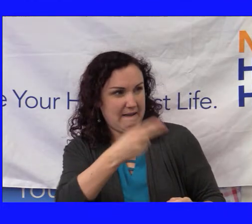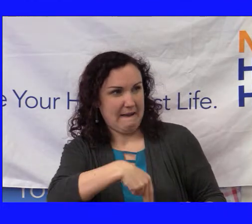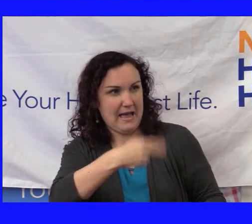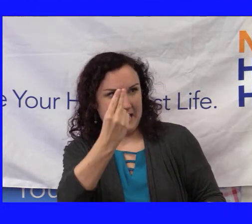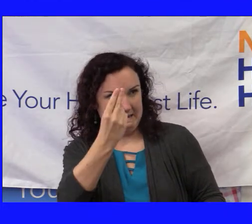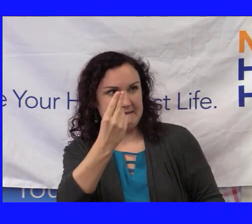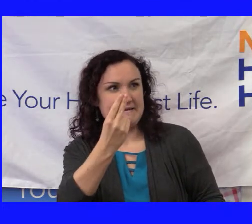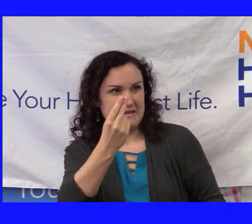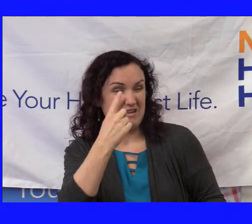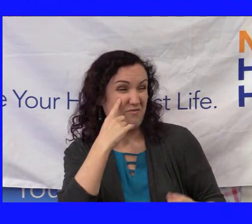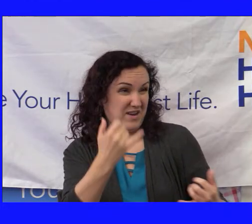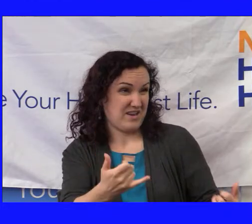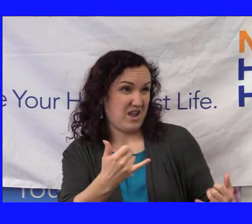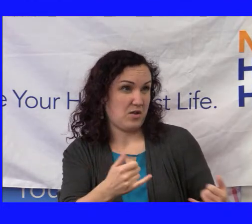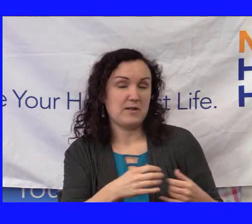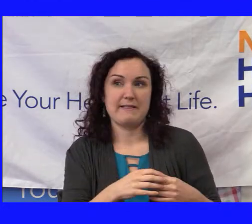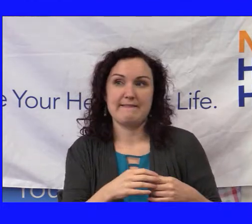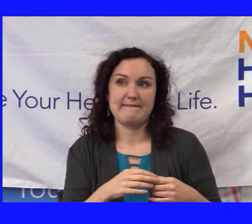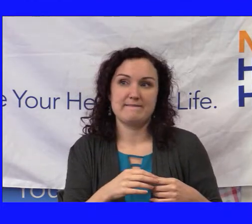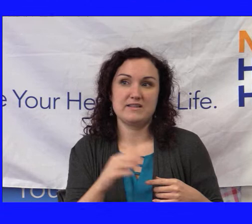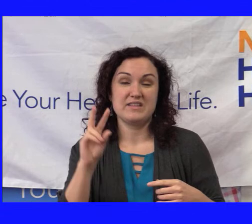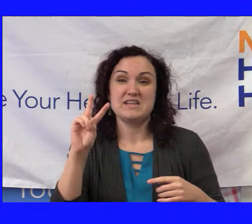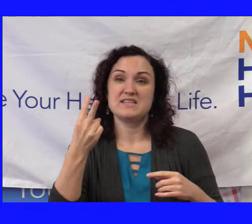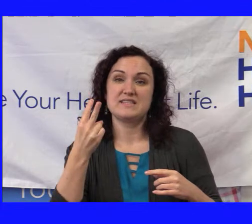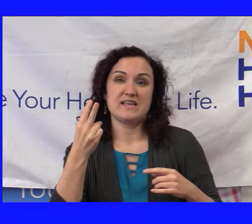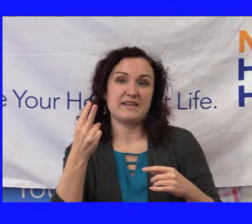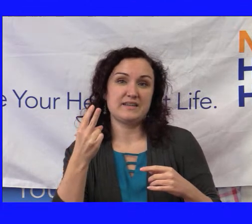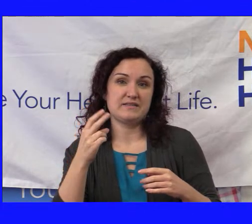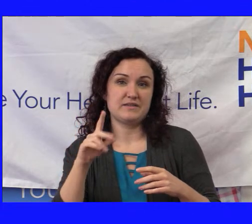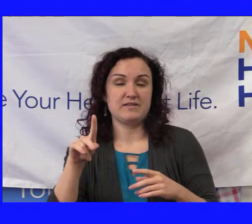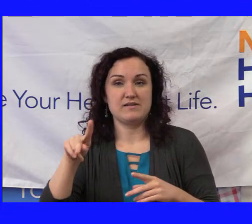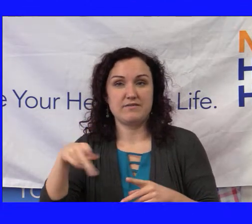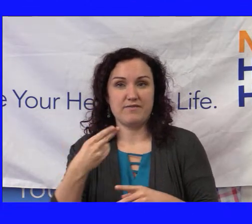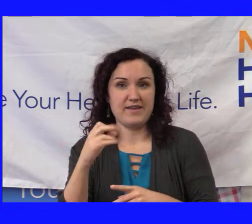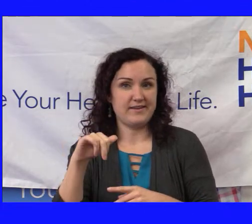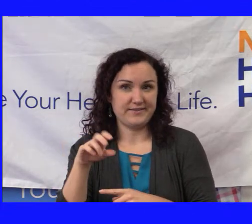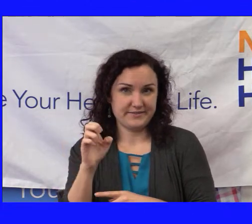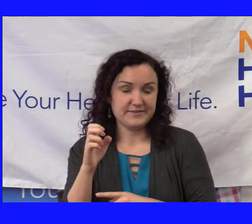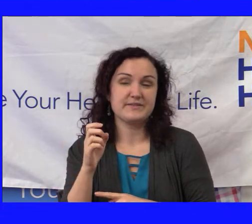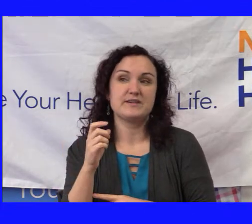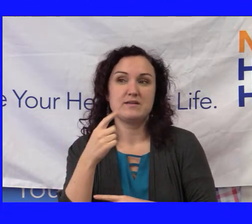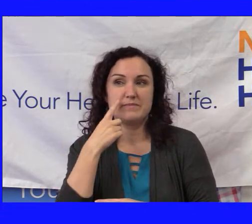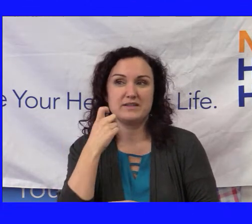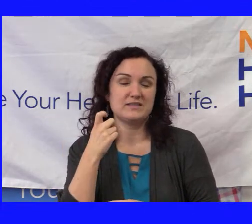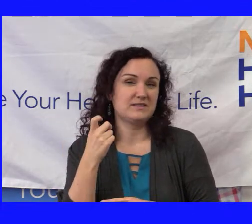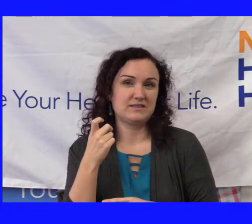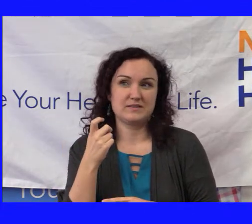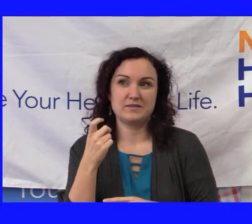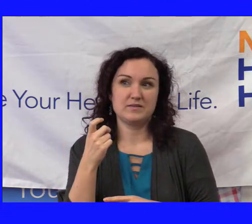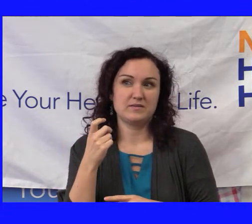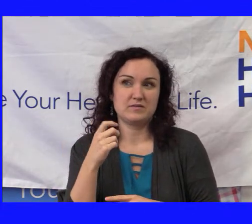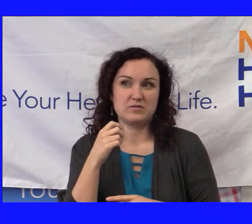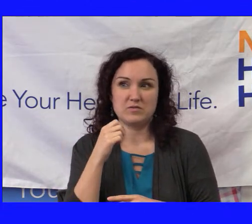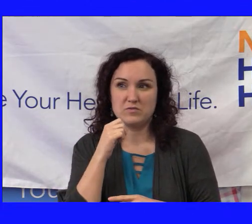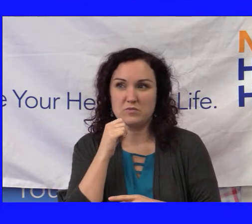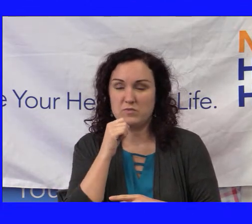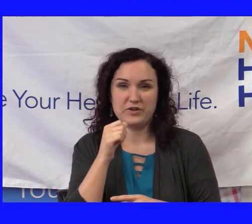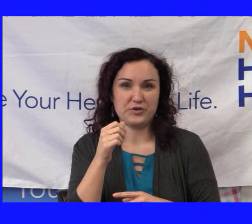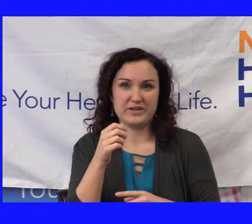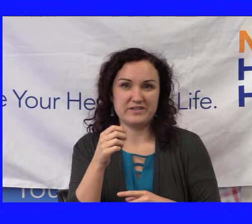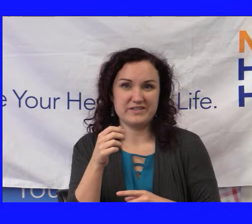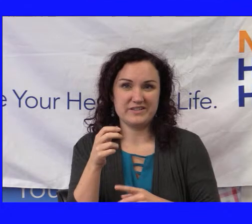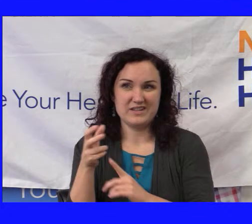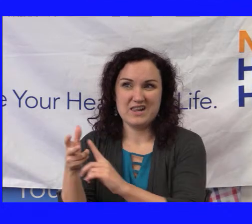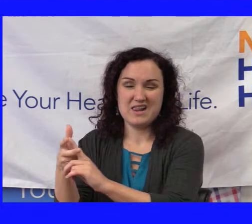period? Actually in the second wave, because we weren't able to draw nursing